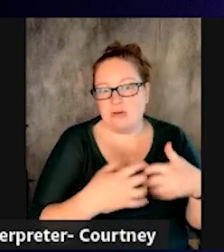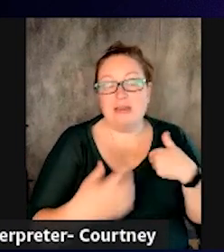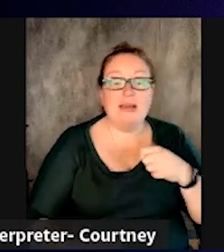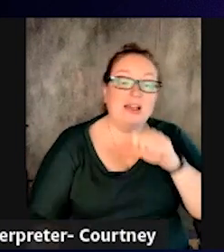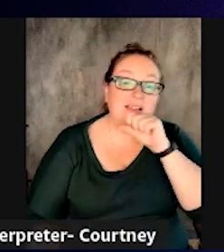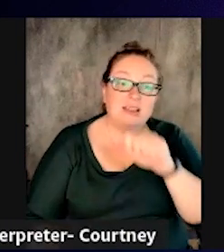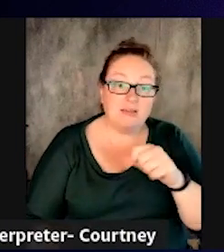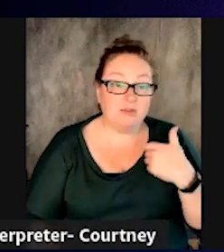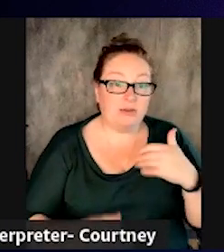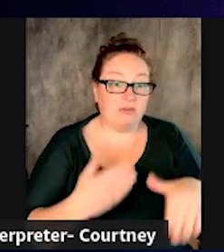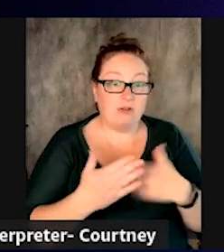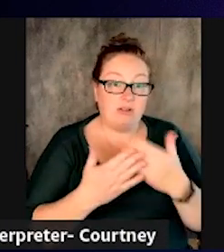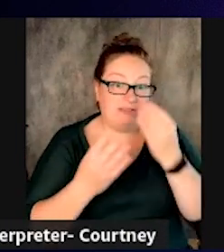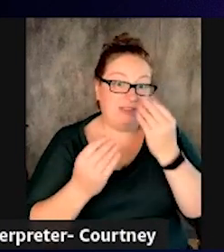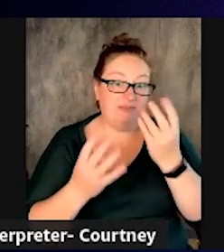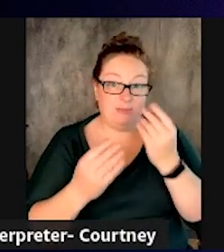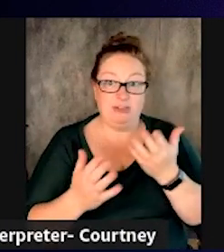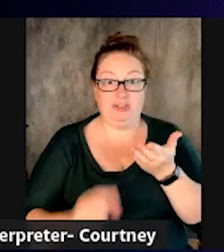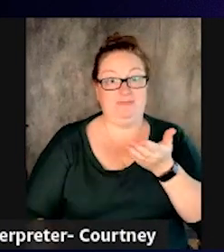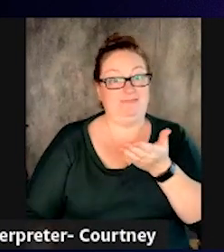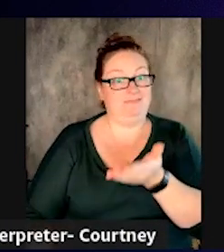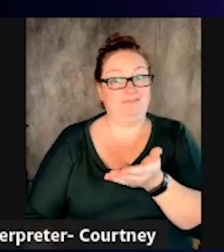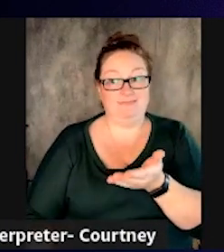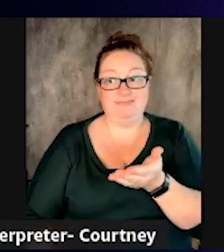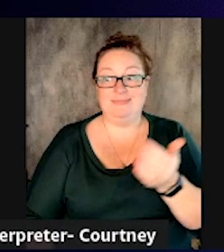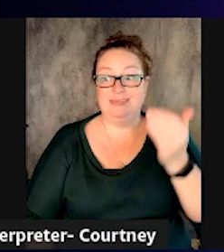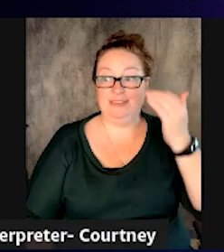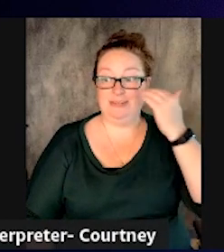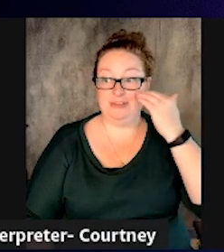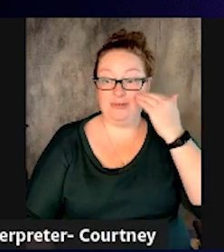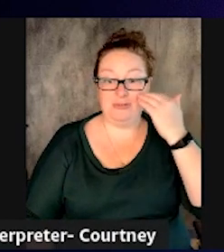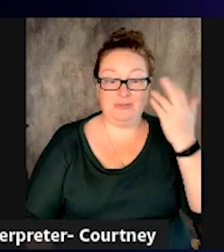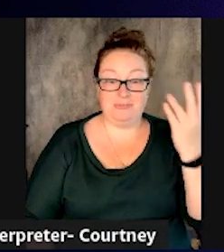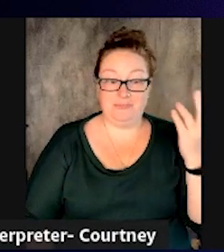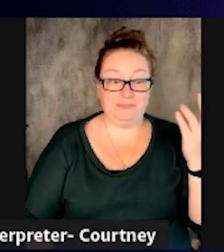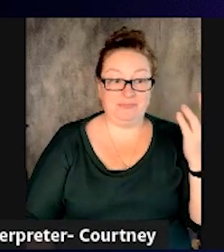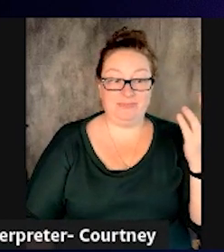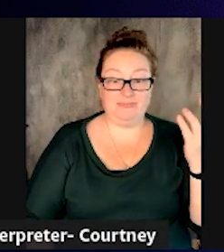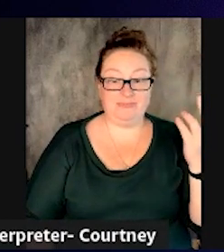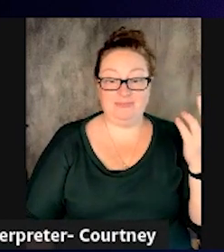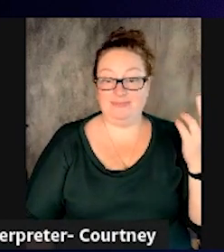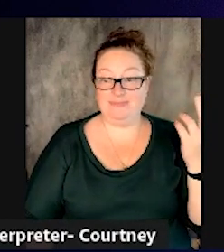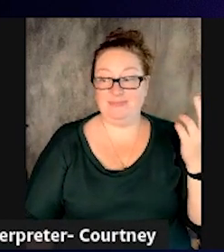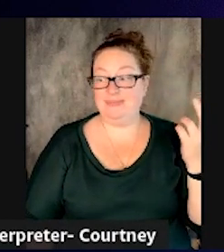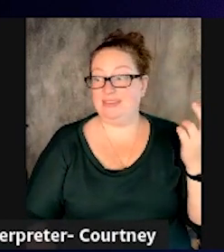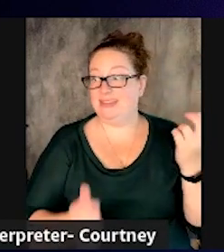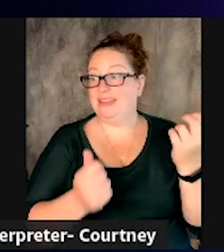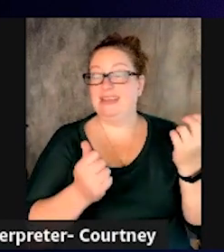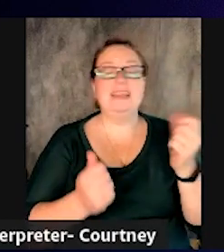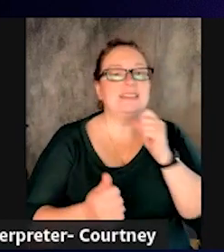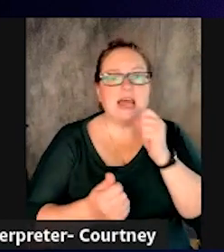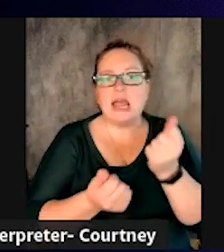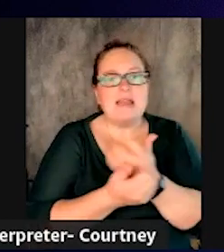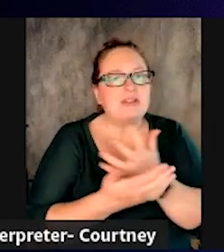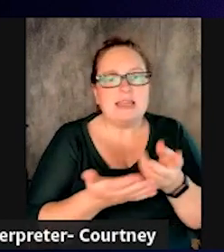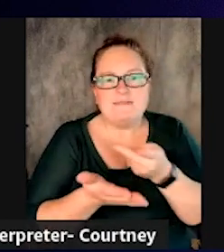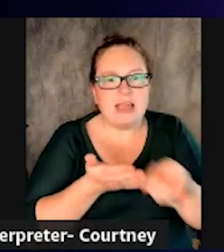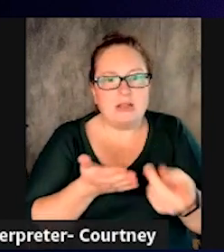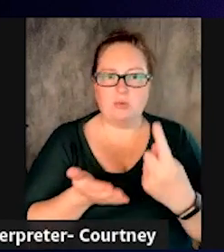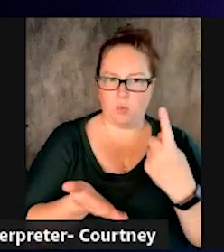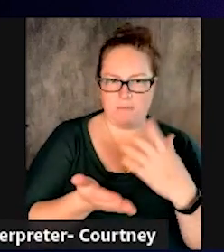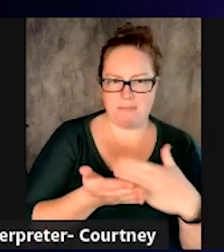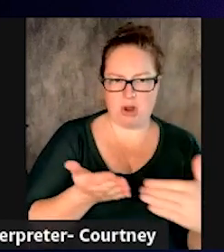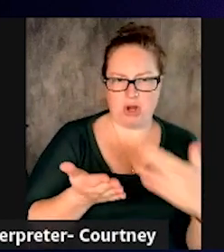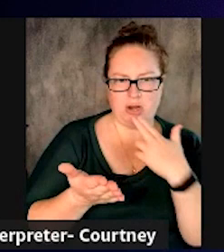this information right at your fingertips. And you know, it's not everything didn't fail. It's just one little part. And okay, well, I